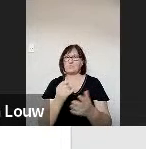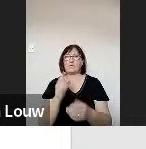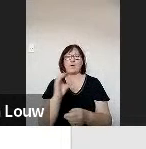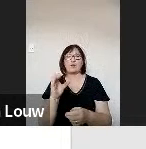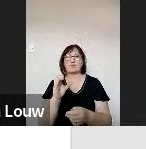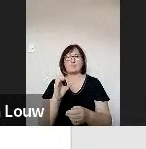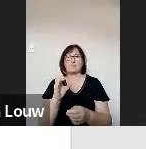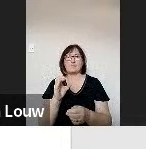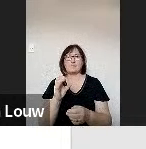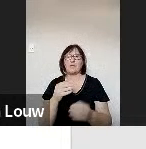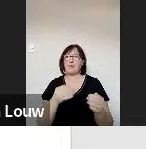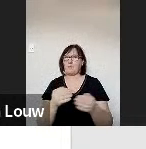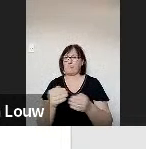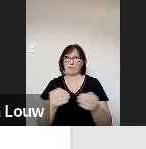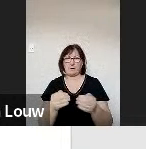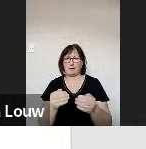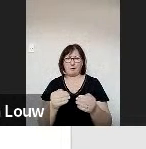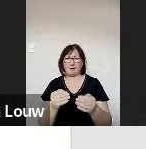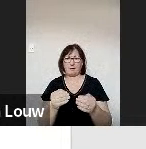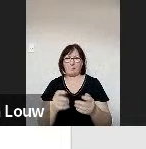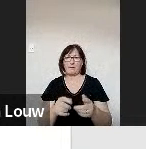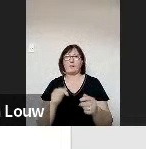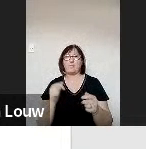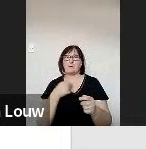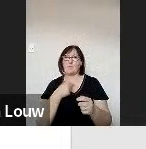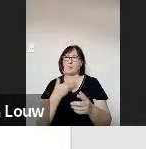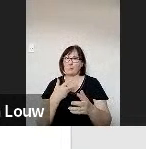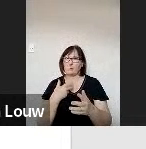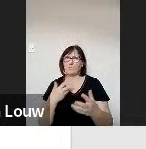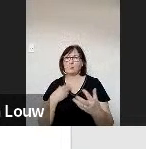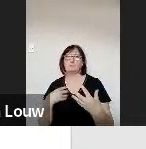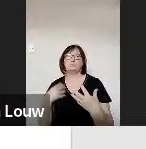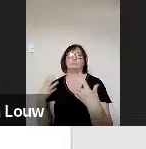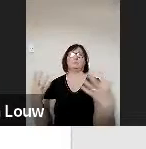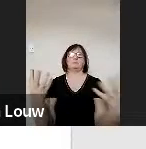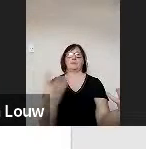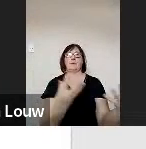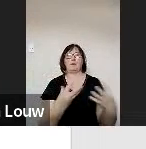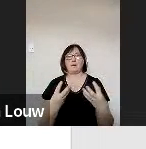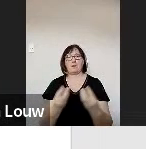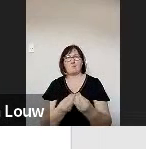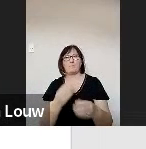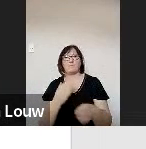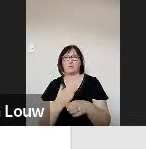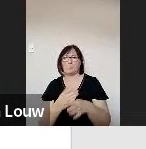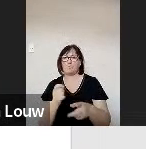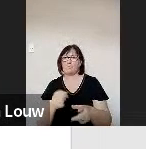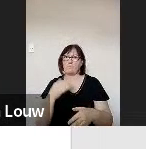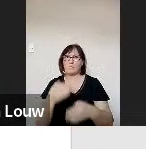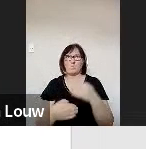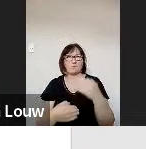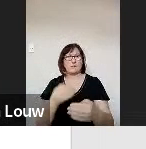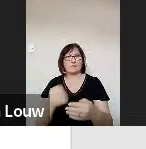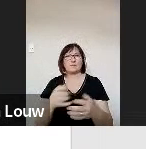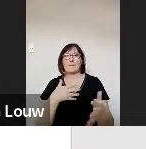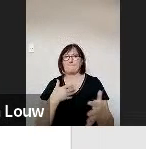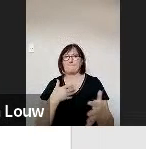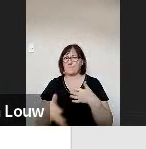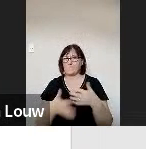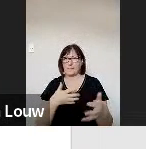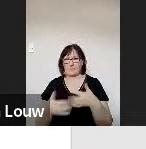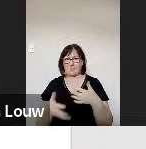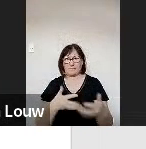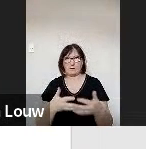guidelines and considering the harmonized processes and procedures and practices globally